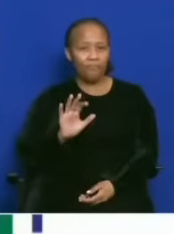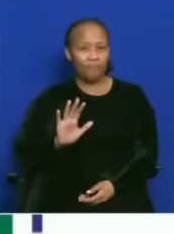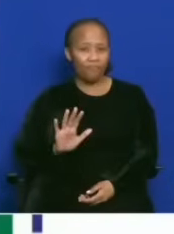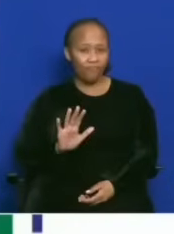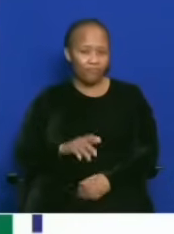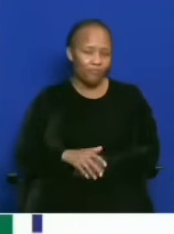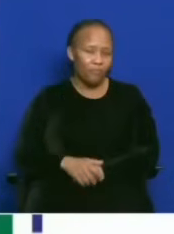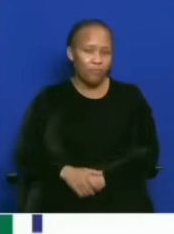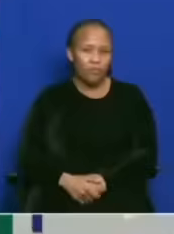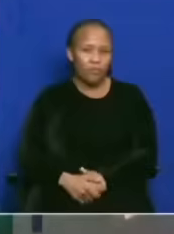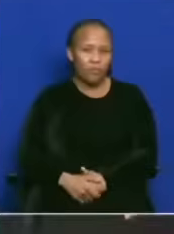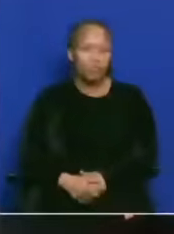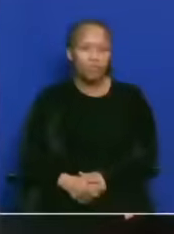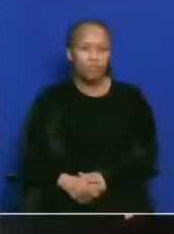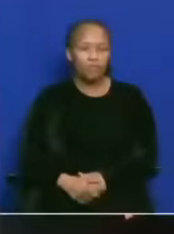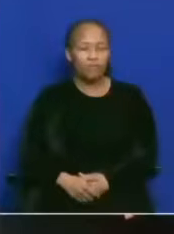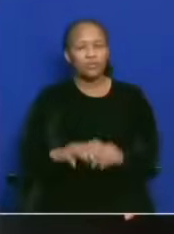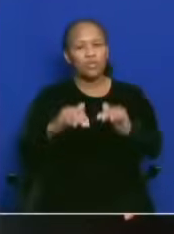clause